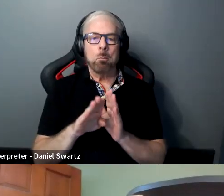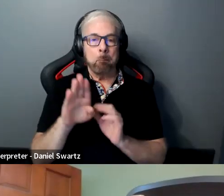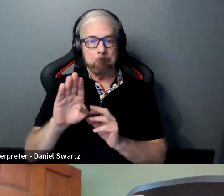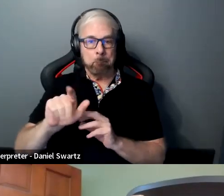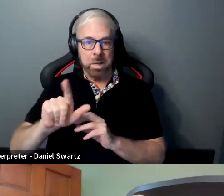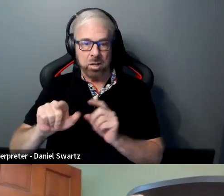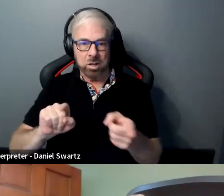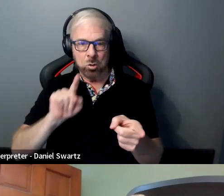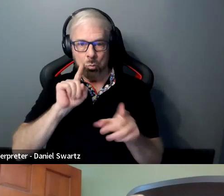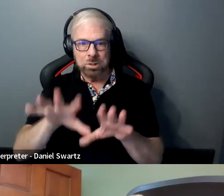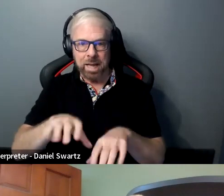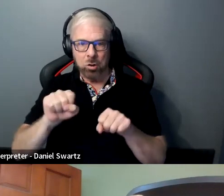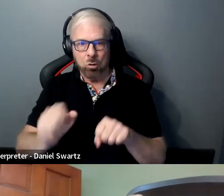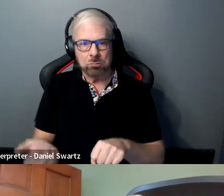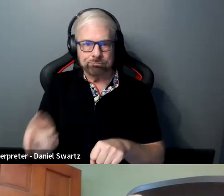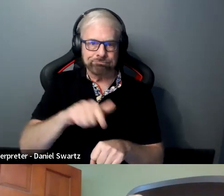take over from me.